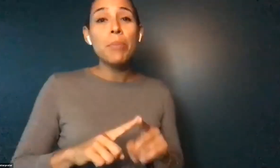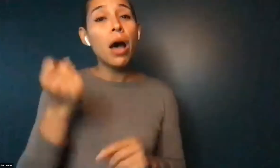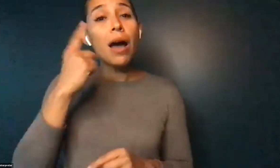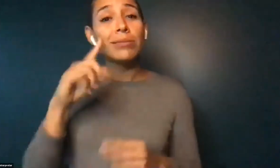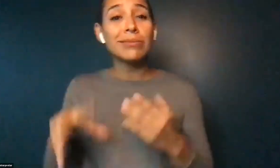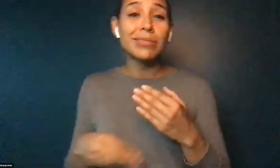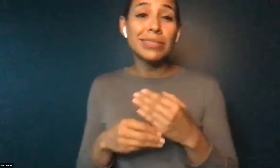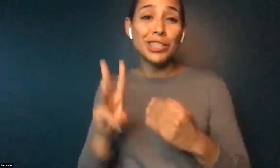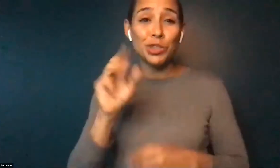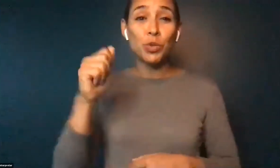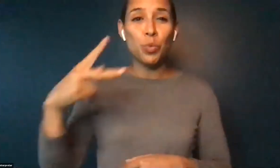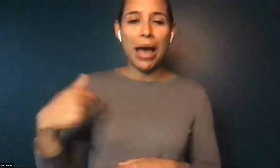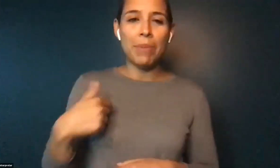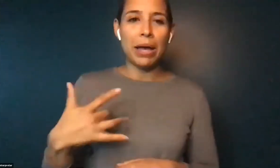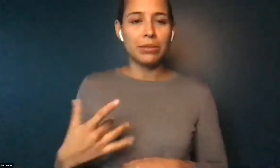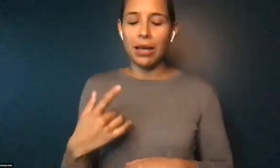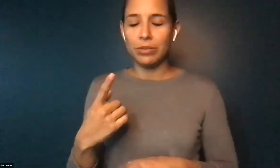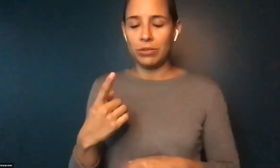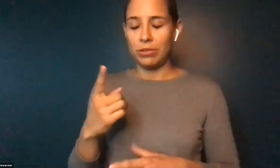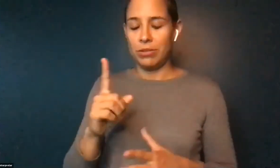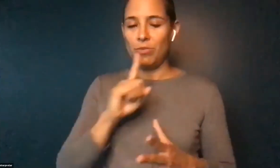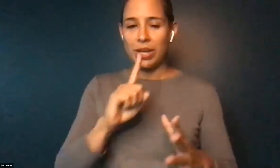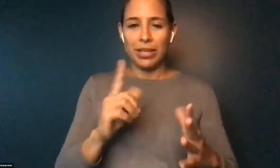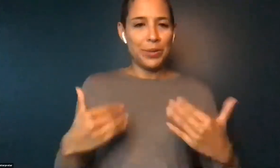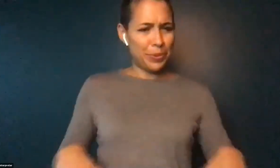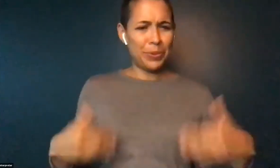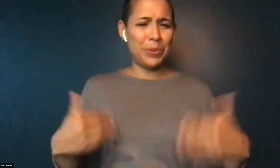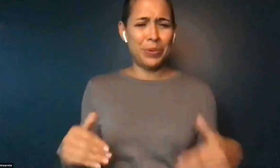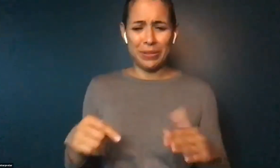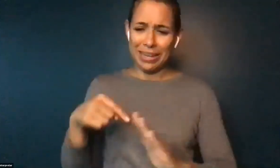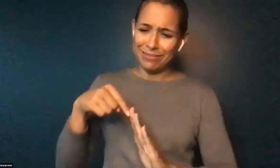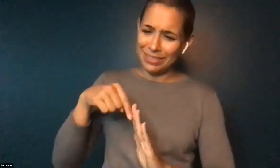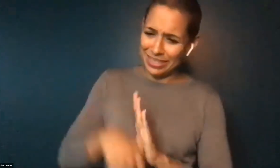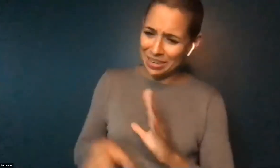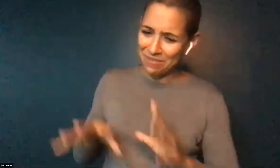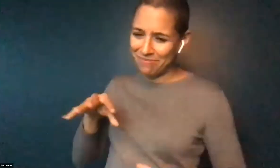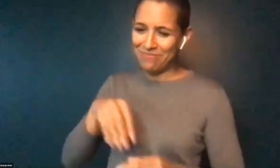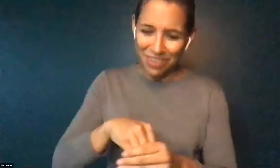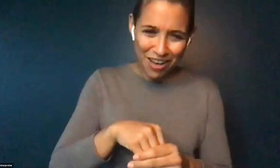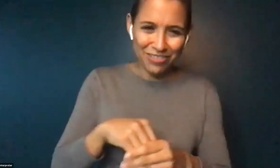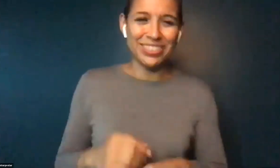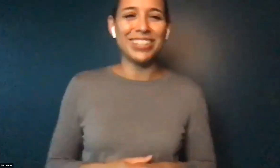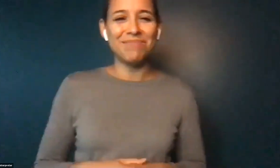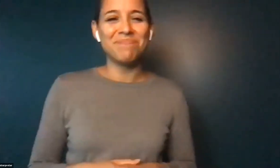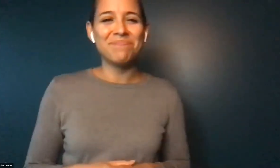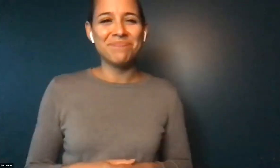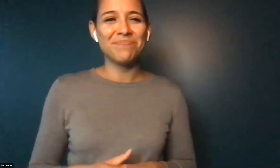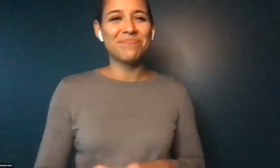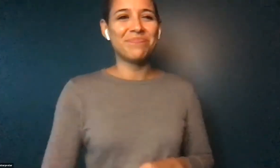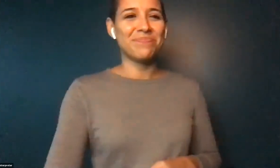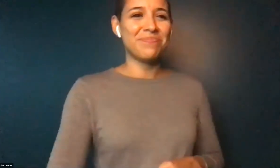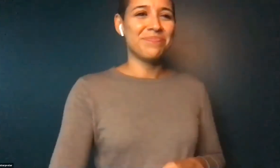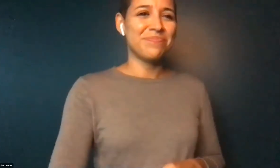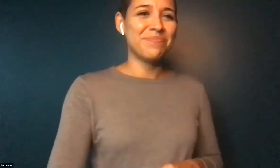down a WAP hole, um, where I was thinking about, cause one of the things that, one of the ideas